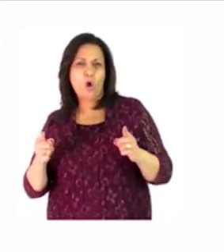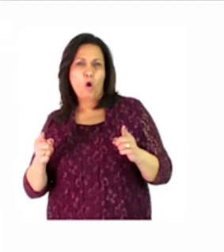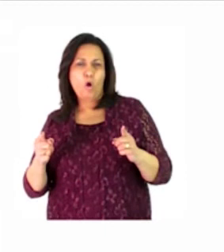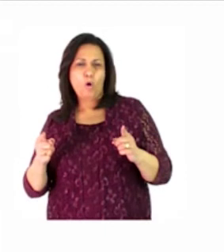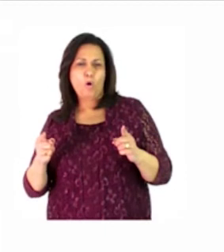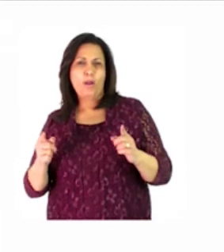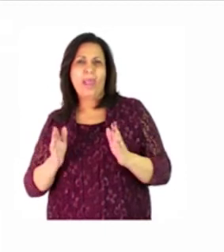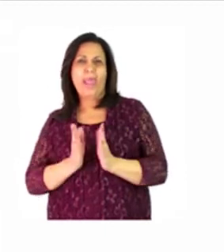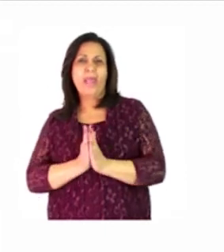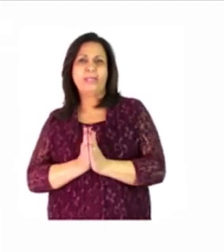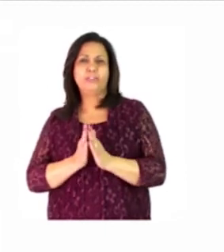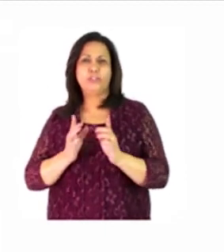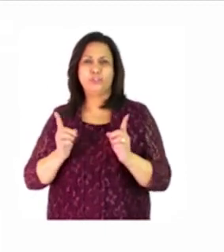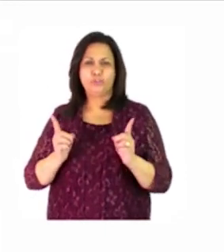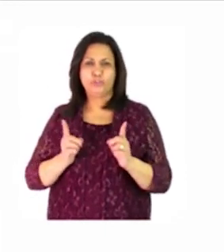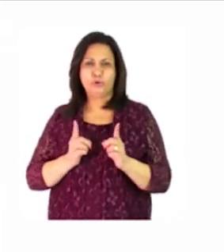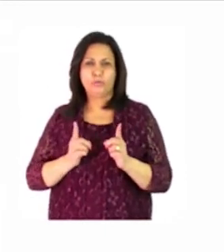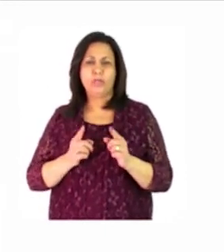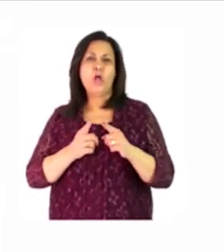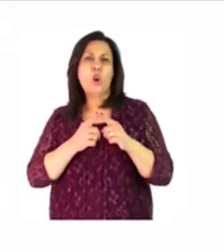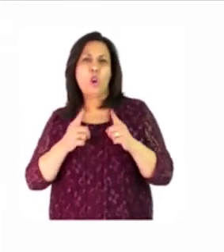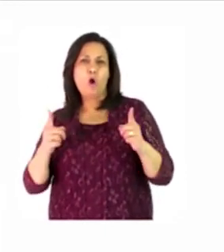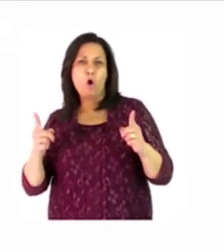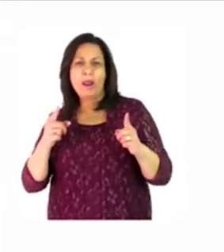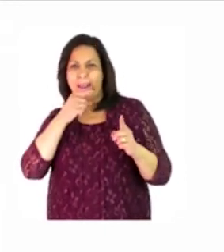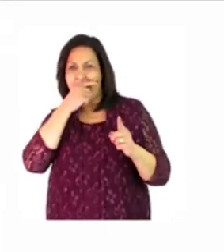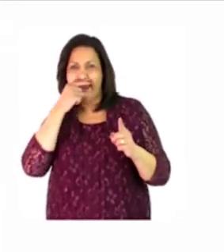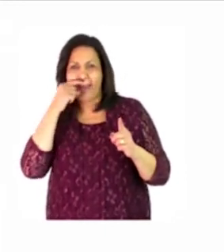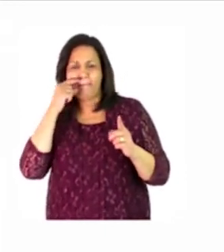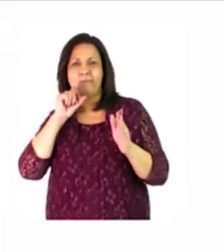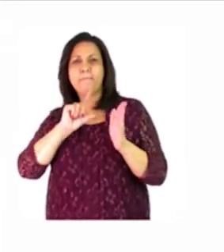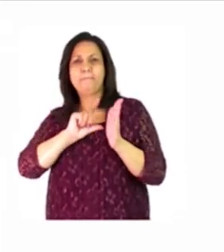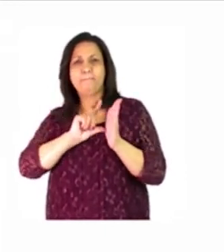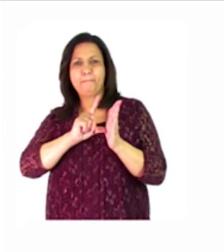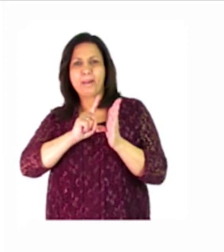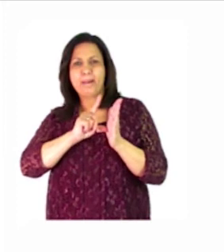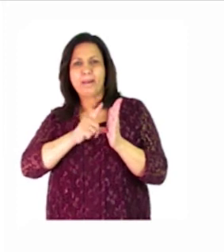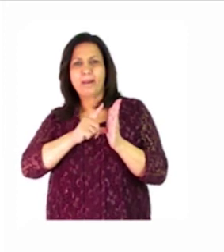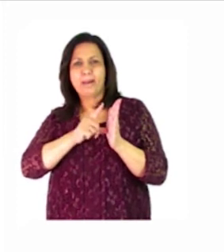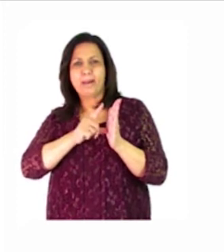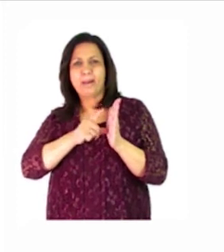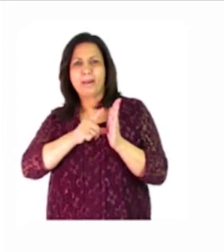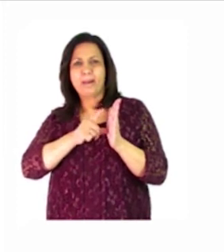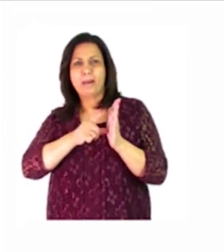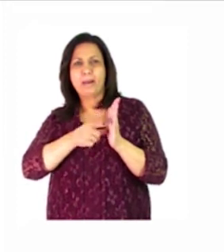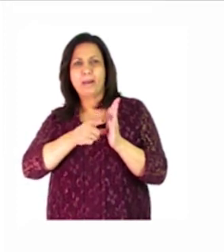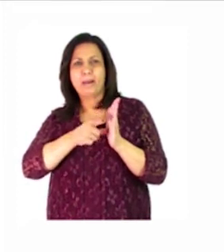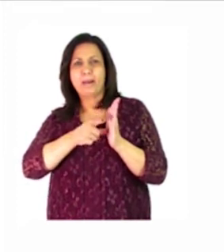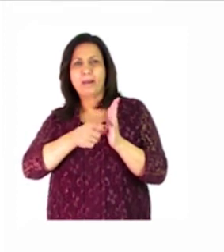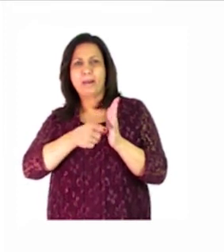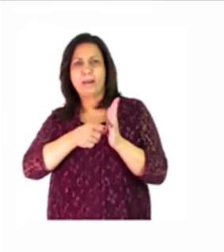long hand is called a minute hand. And we have a short